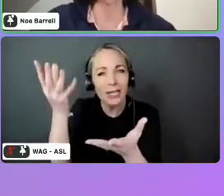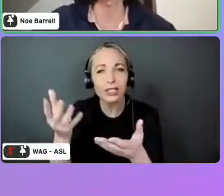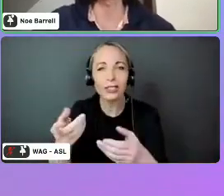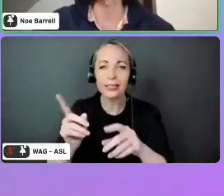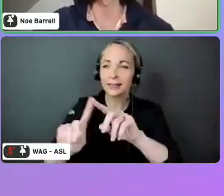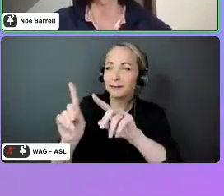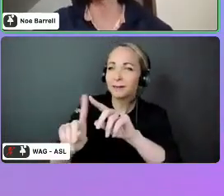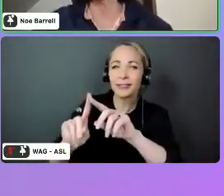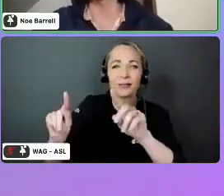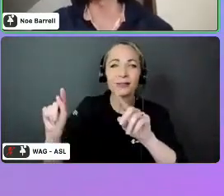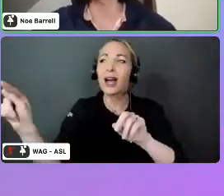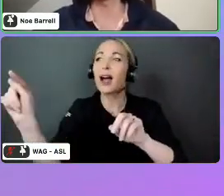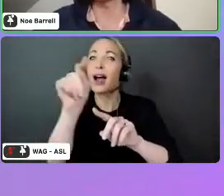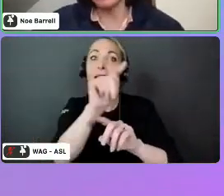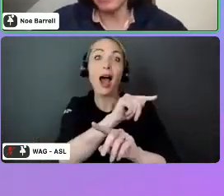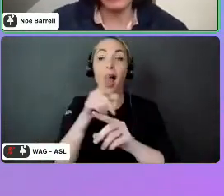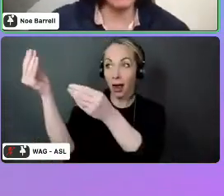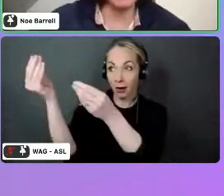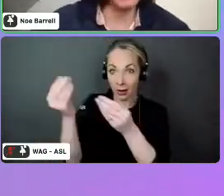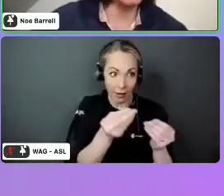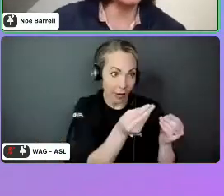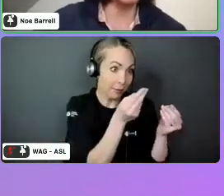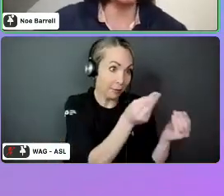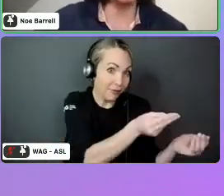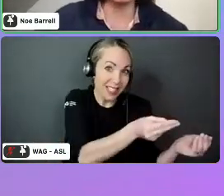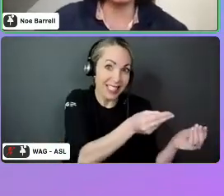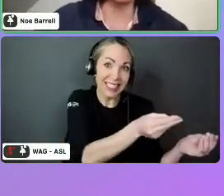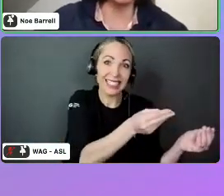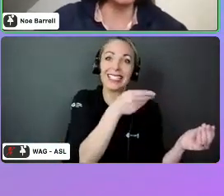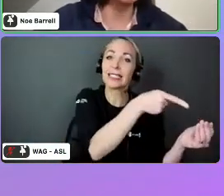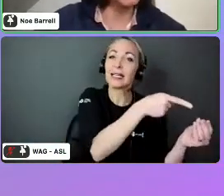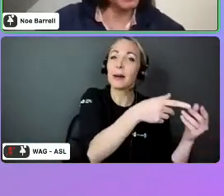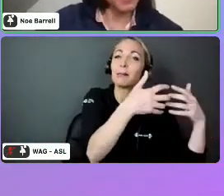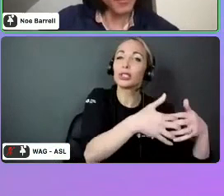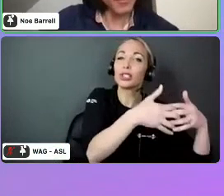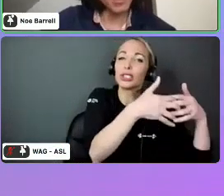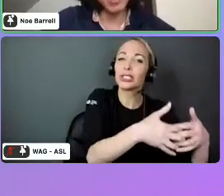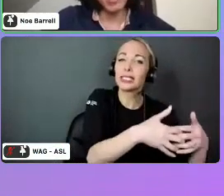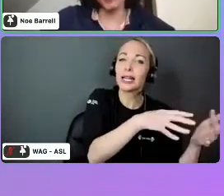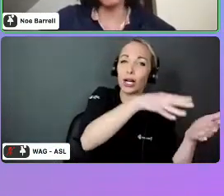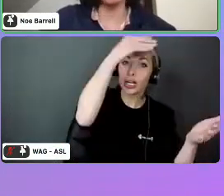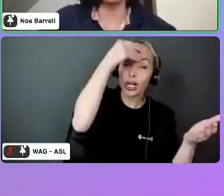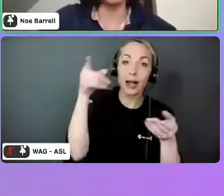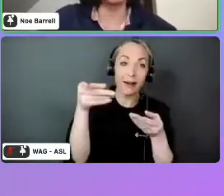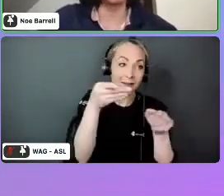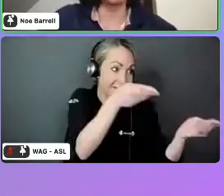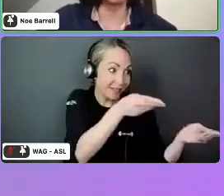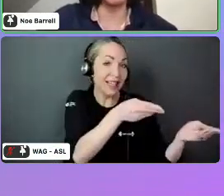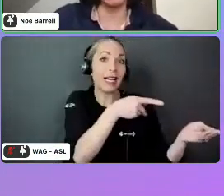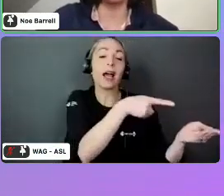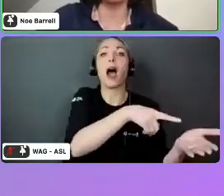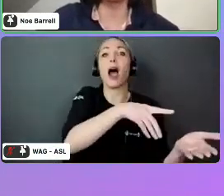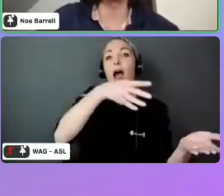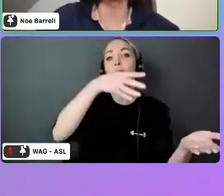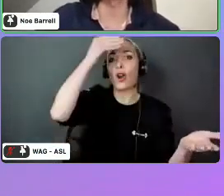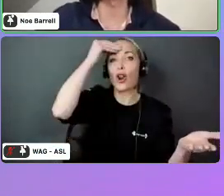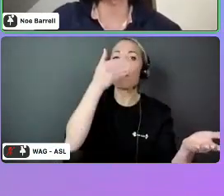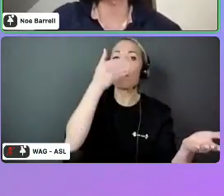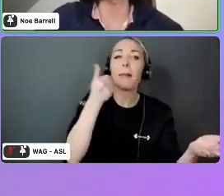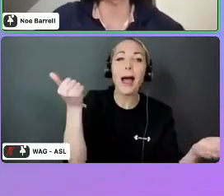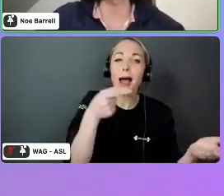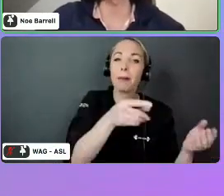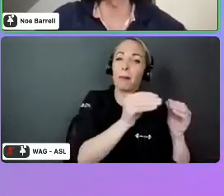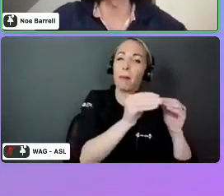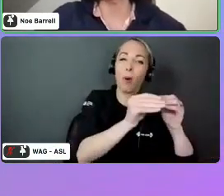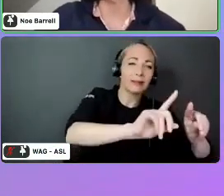improving our models so that our investment in this area is kind of targeted. Also, I want to talk a little bit about how our algorithm